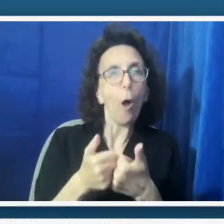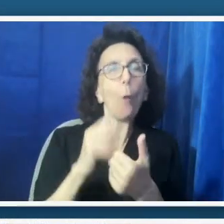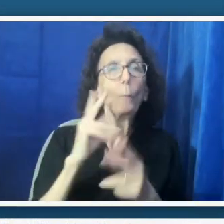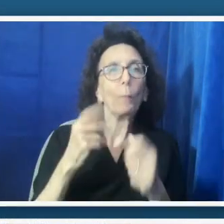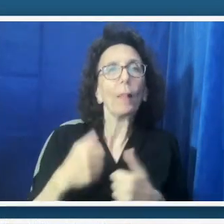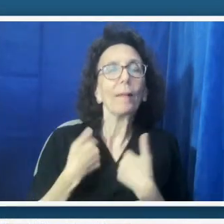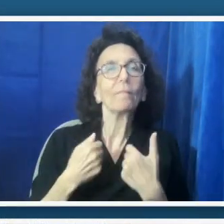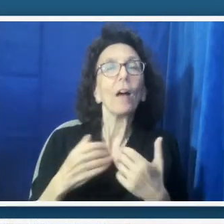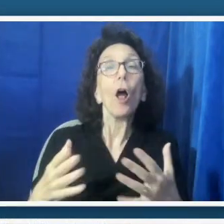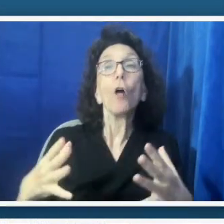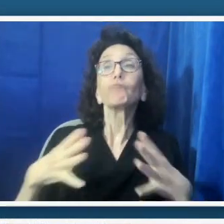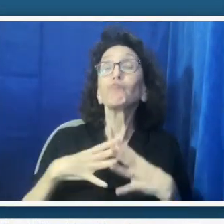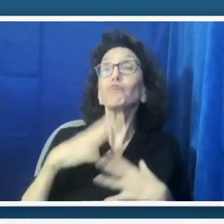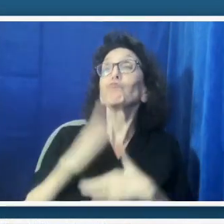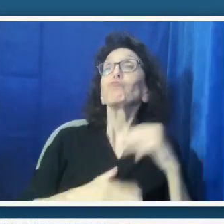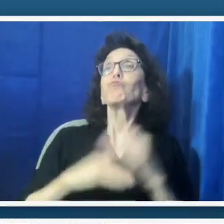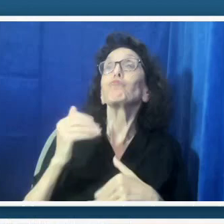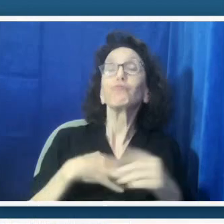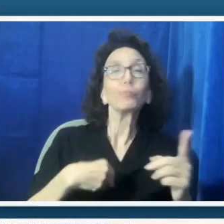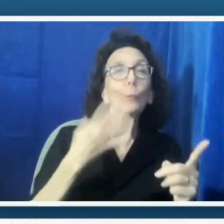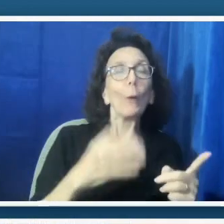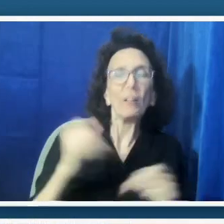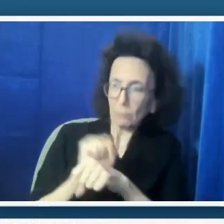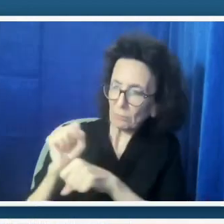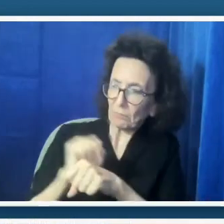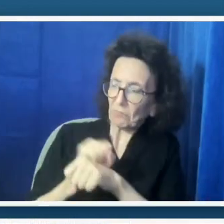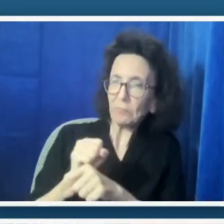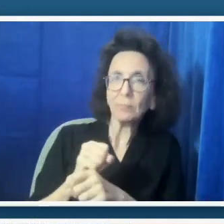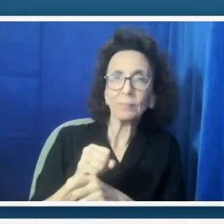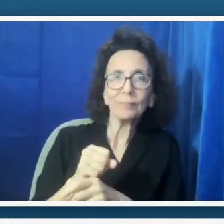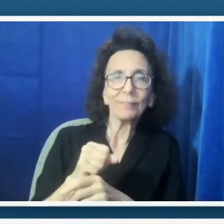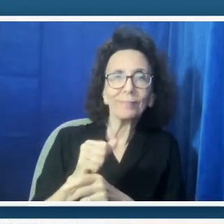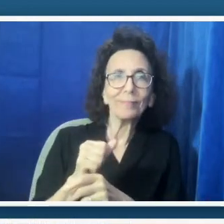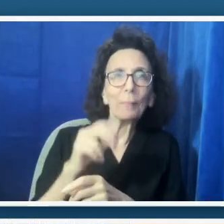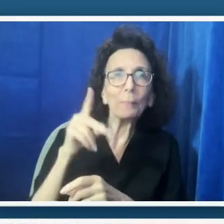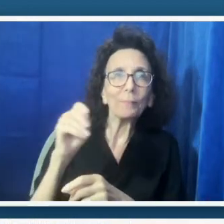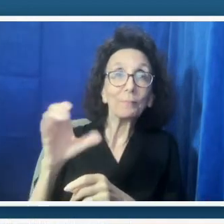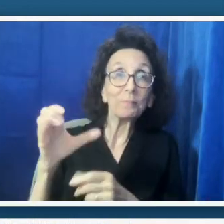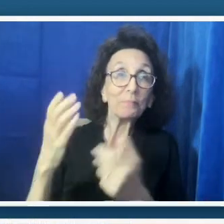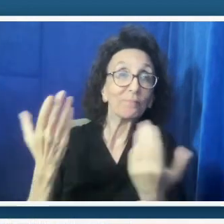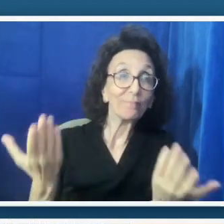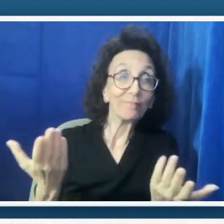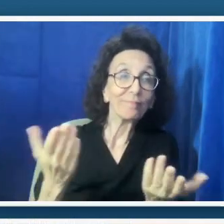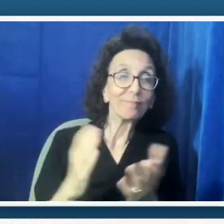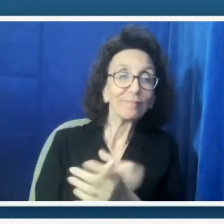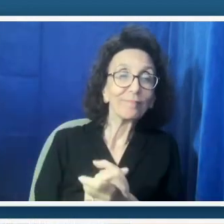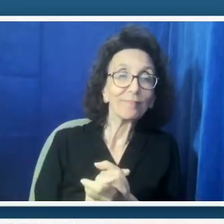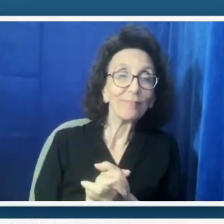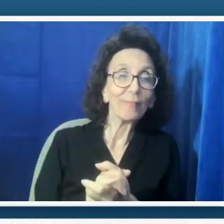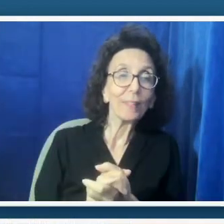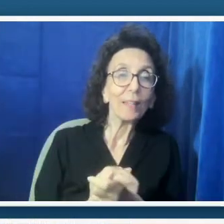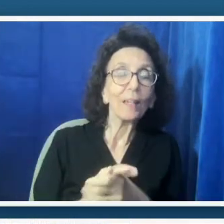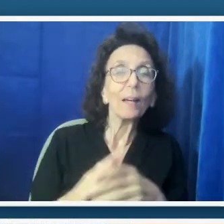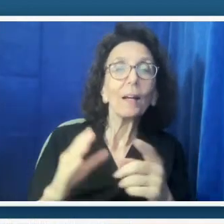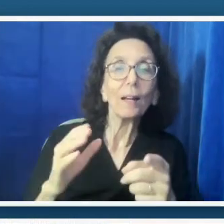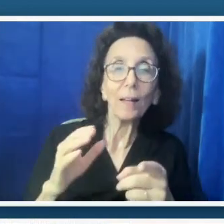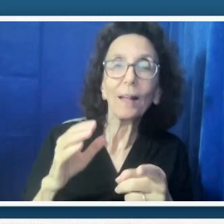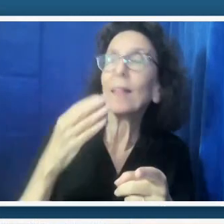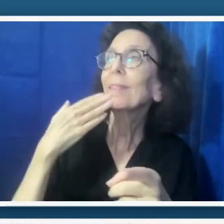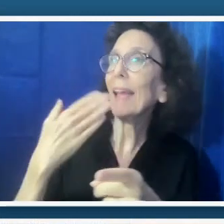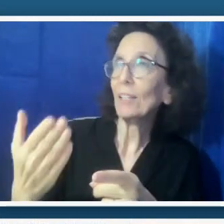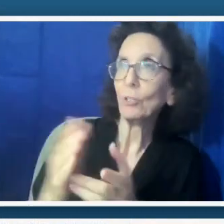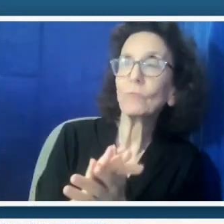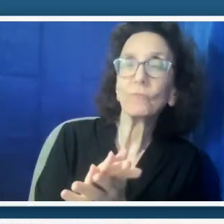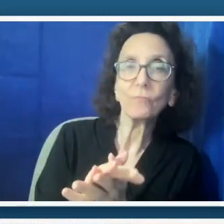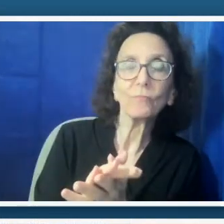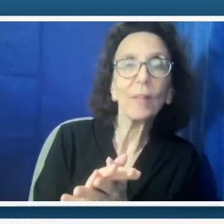these people are living their lives. Yeah, thank you. I mean, and that is an observation that really